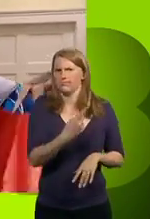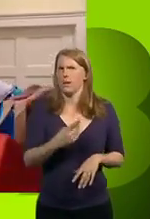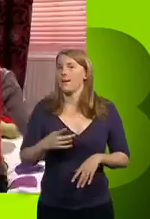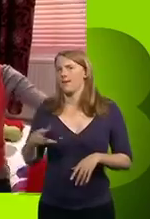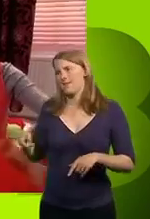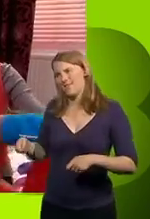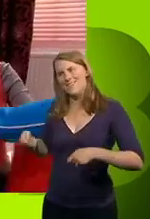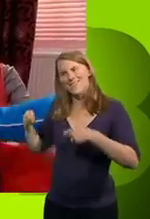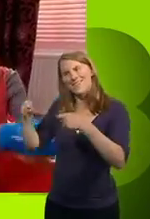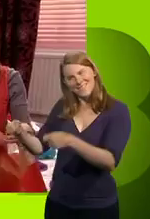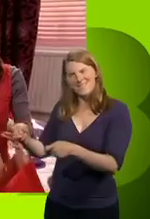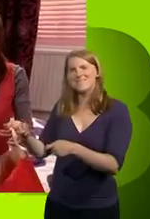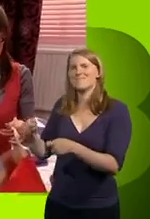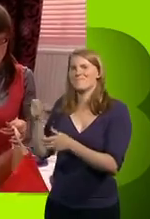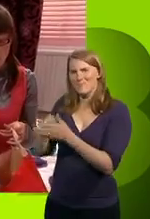it.